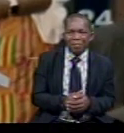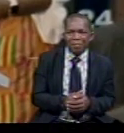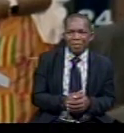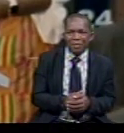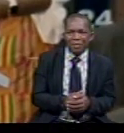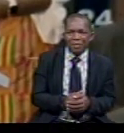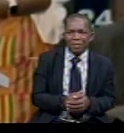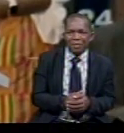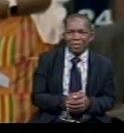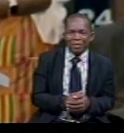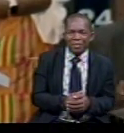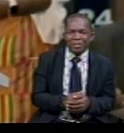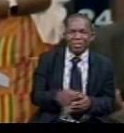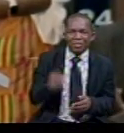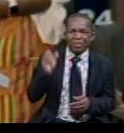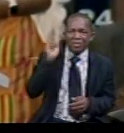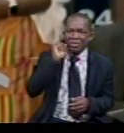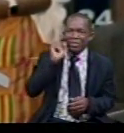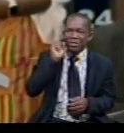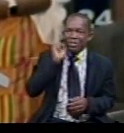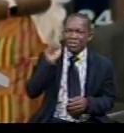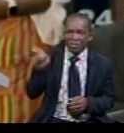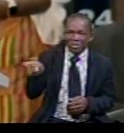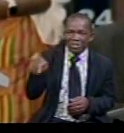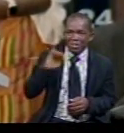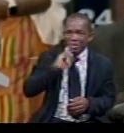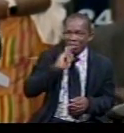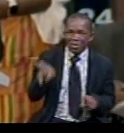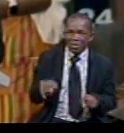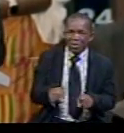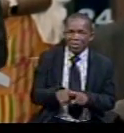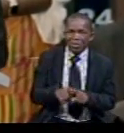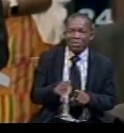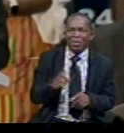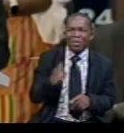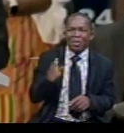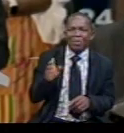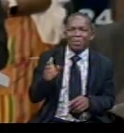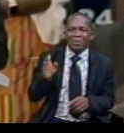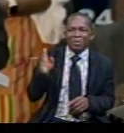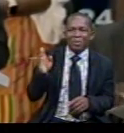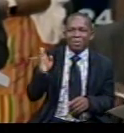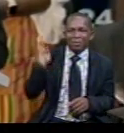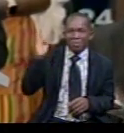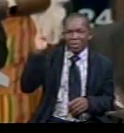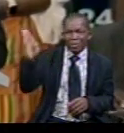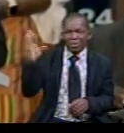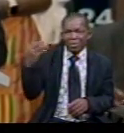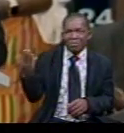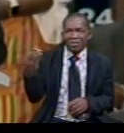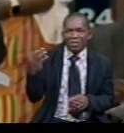He is also the resident minister, Tema Joint Church.